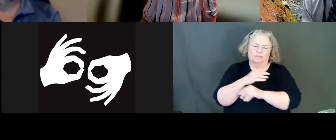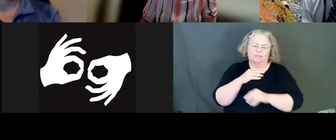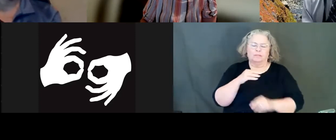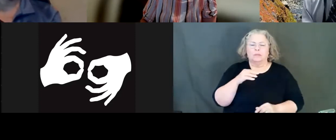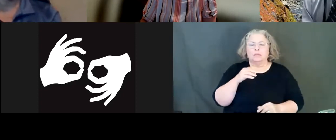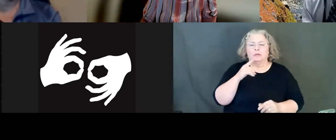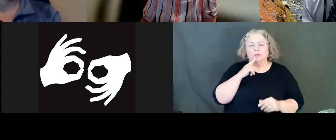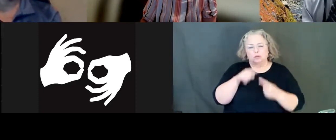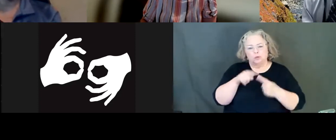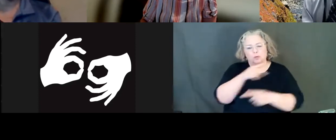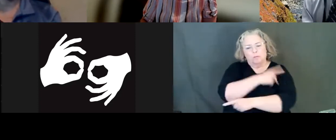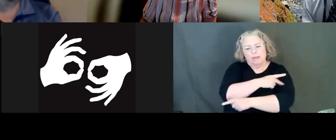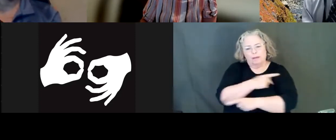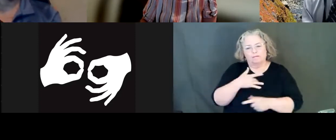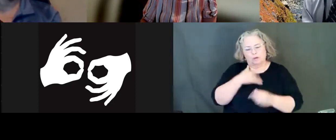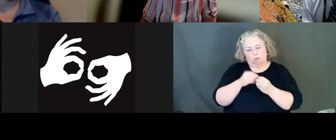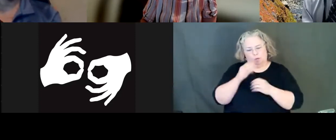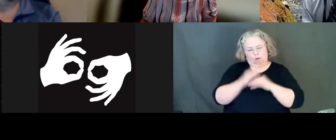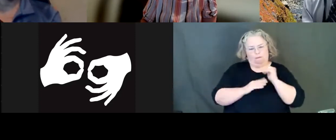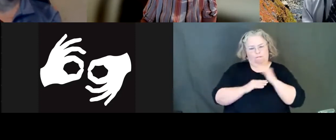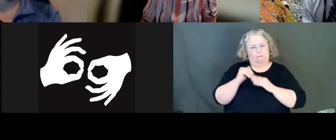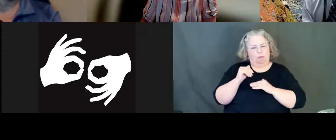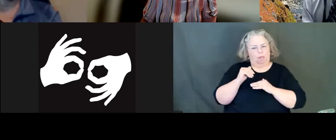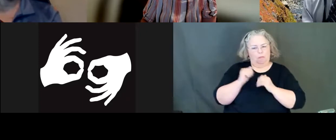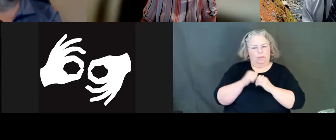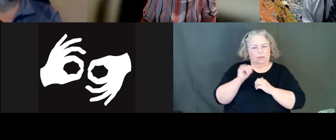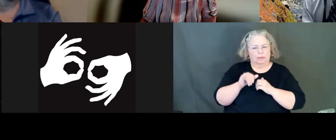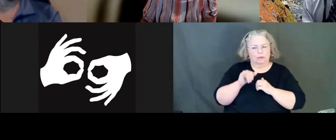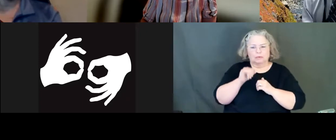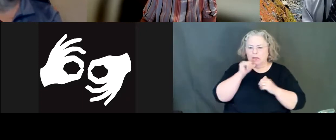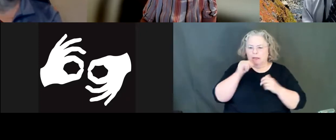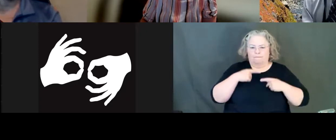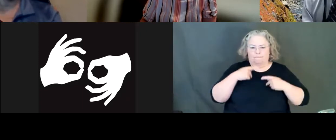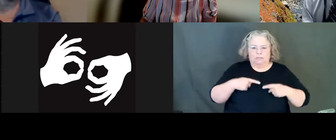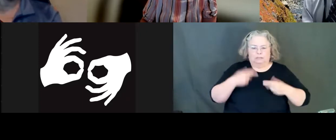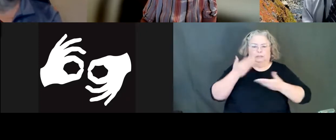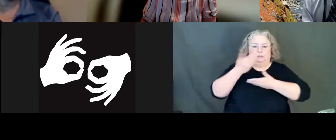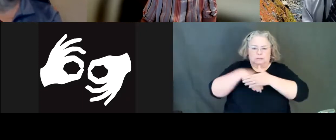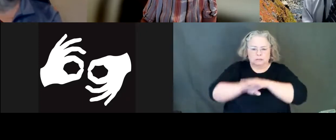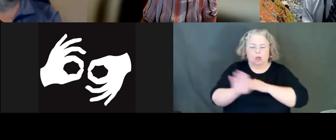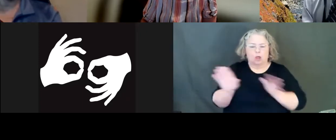to patients if they feel more comfortable not physically being in the office.